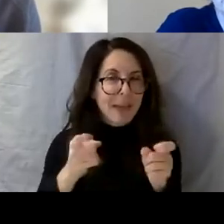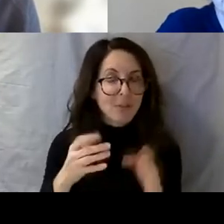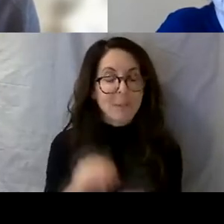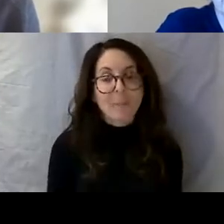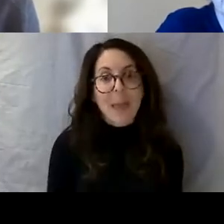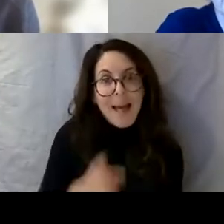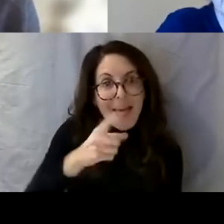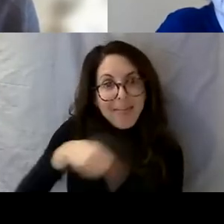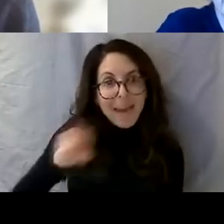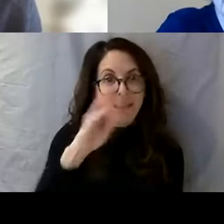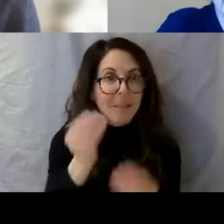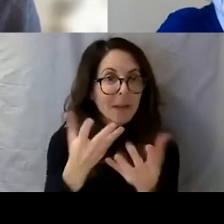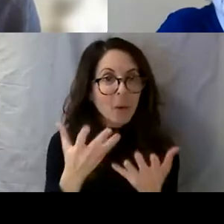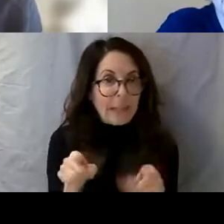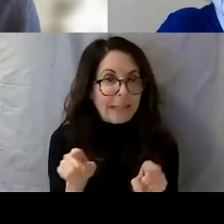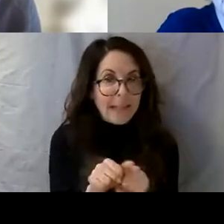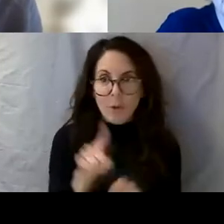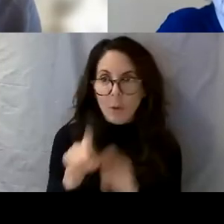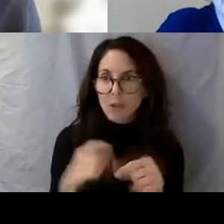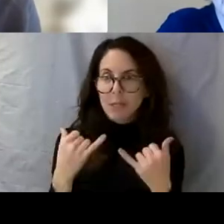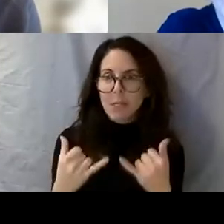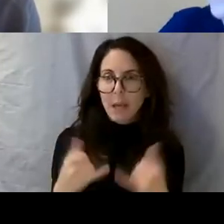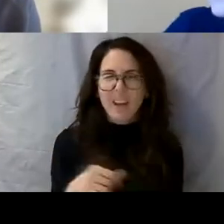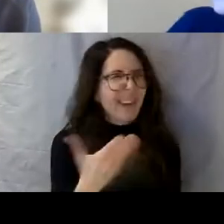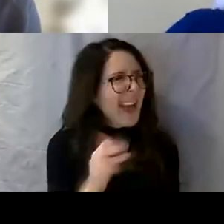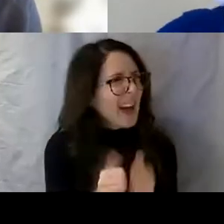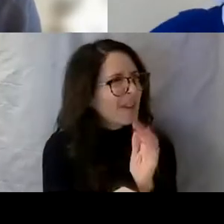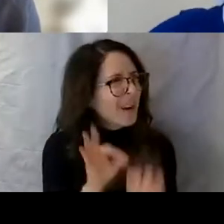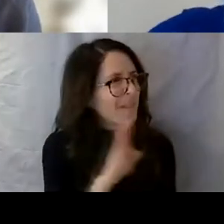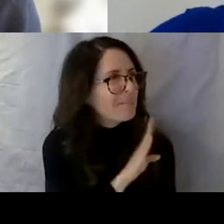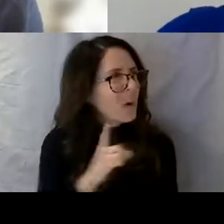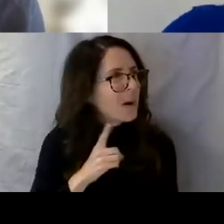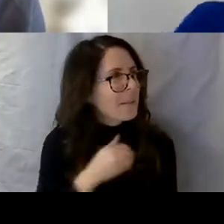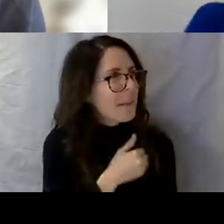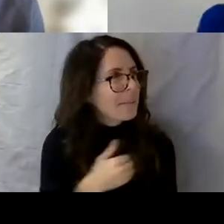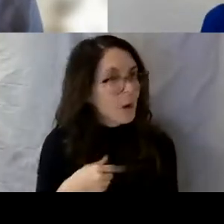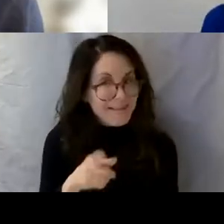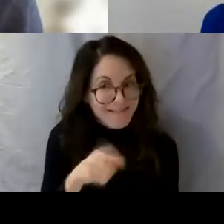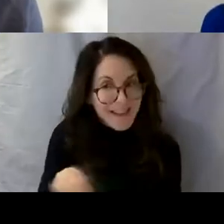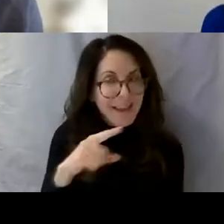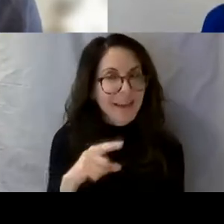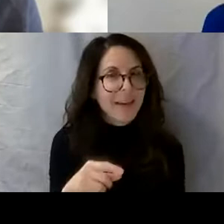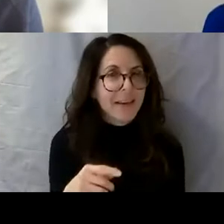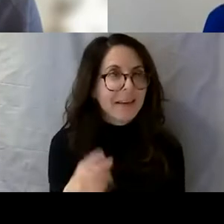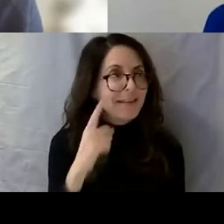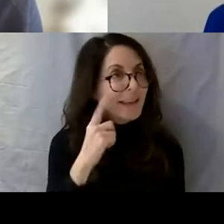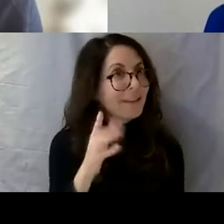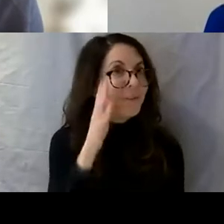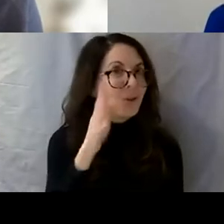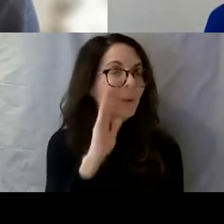communicate to me kind of the same questions we're asking, like, how do I find a board member? Because they see themselves as people who are going to be running boards